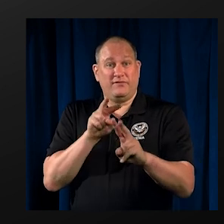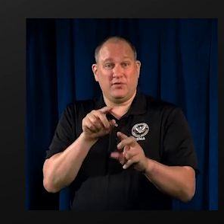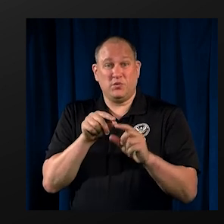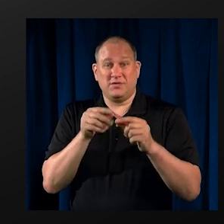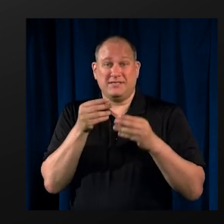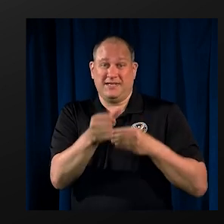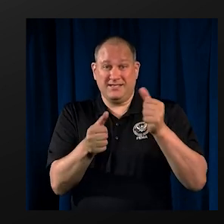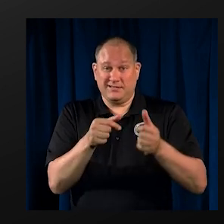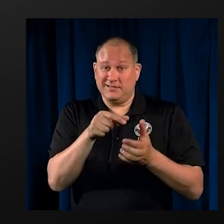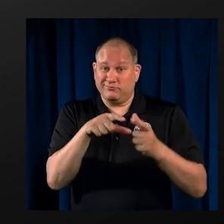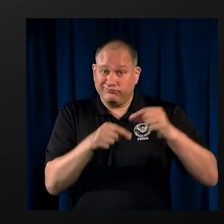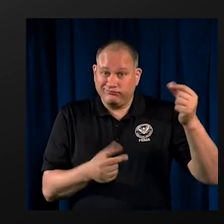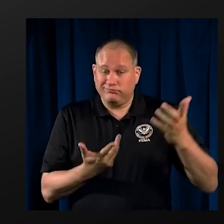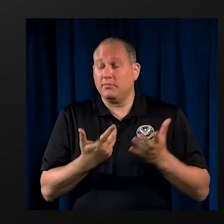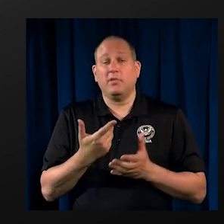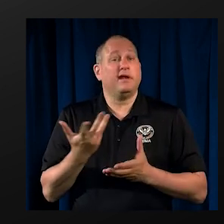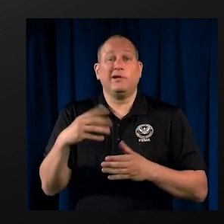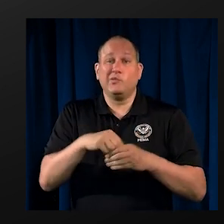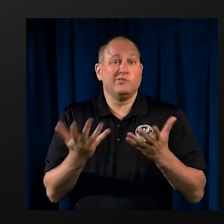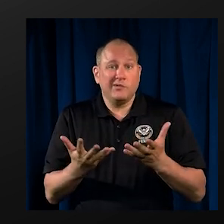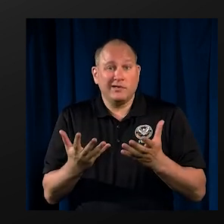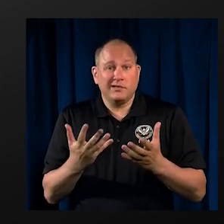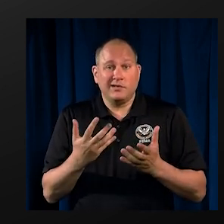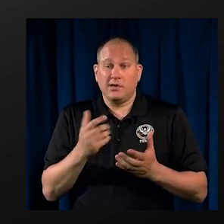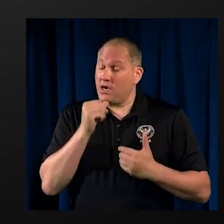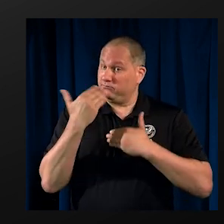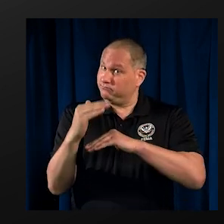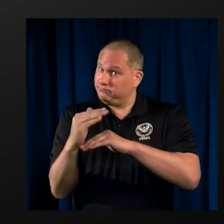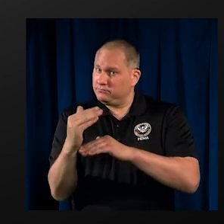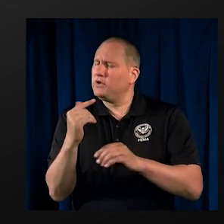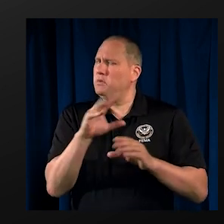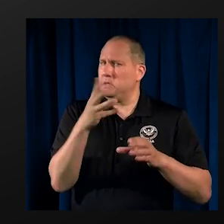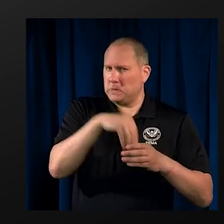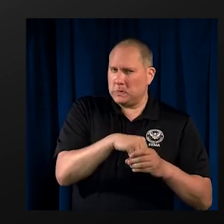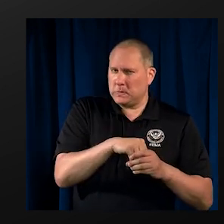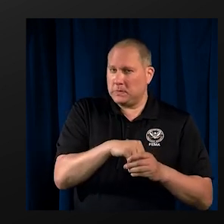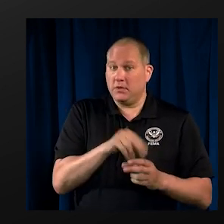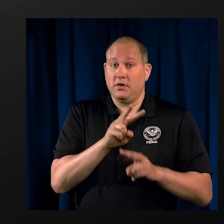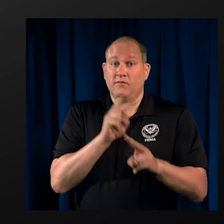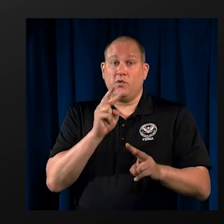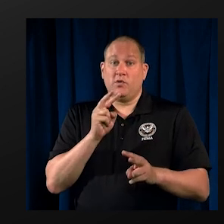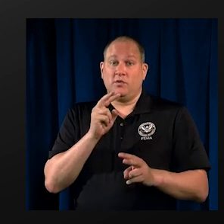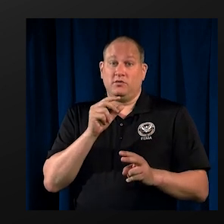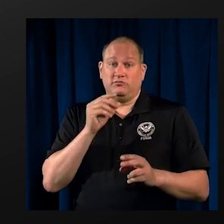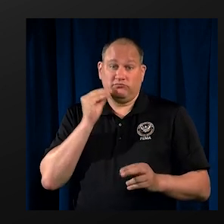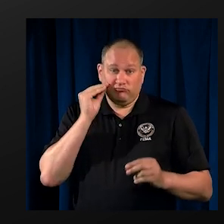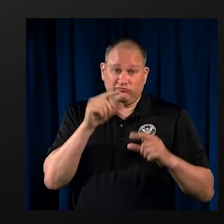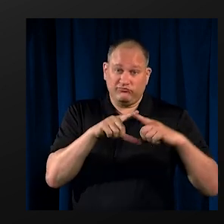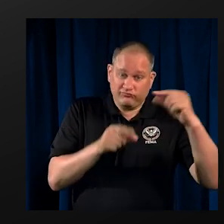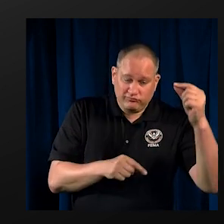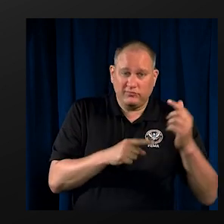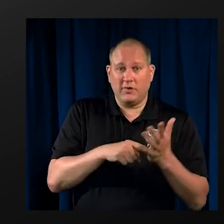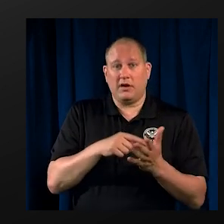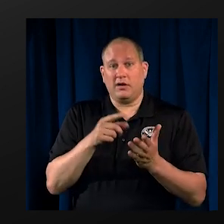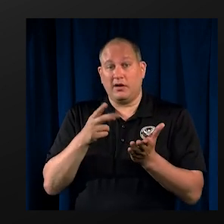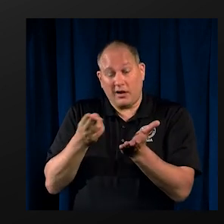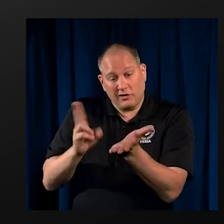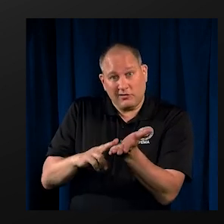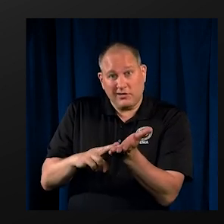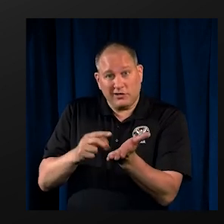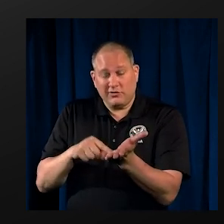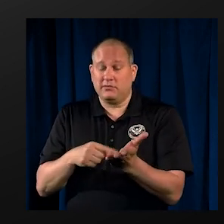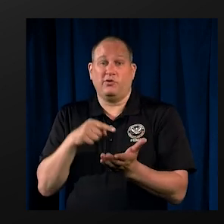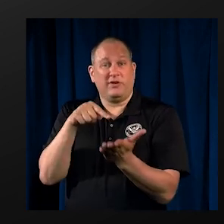Documentation of the funeral expenses incurred. Examples of these expenses include, but are not limited to, receipts, a funeral